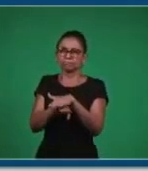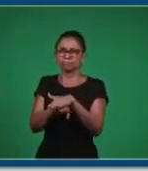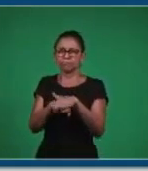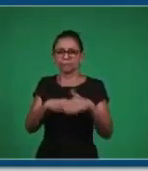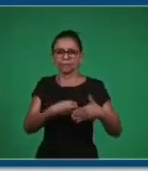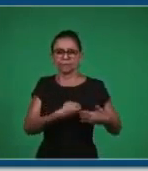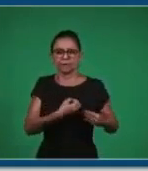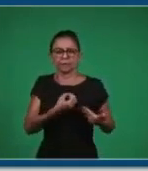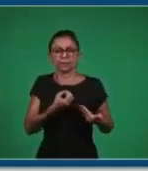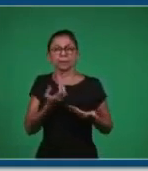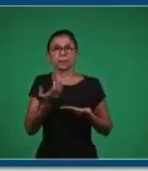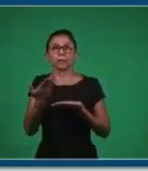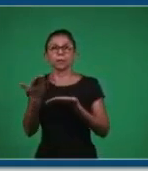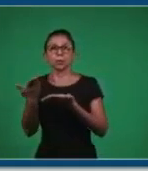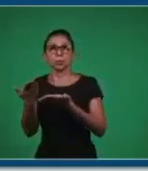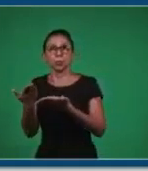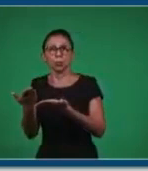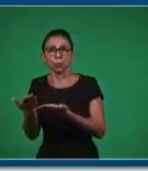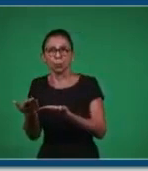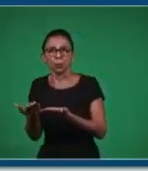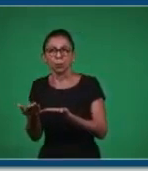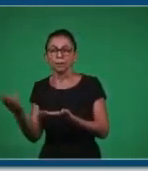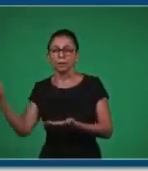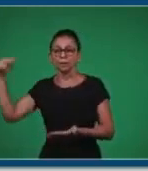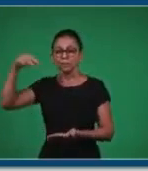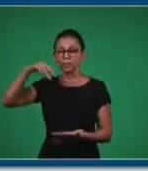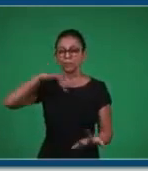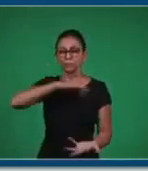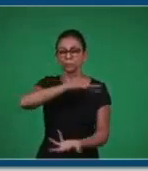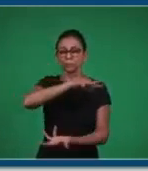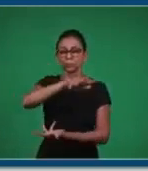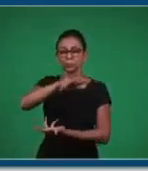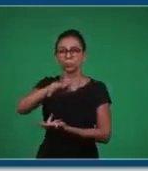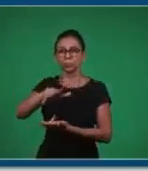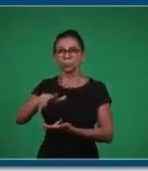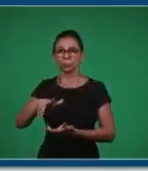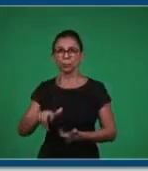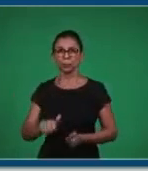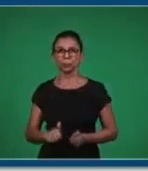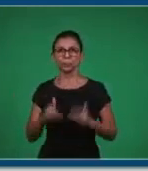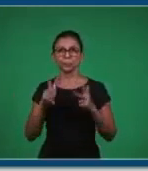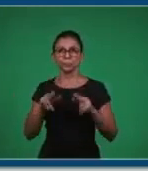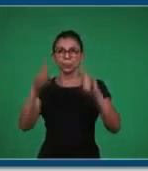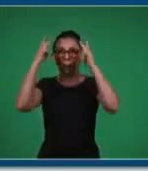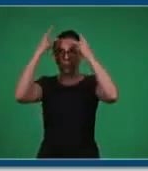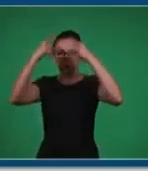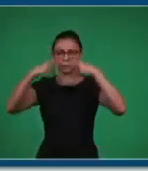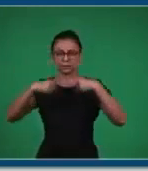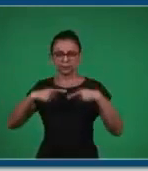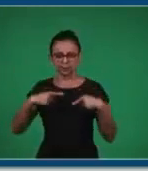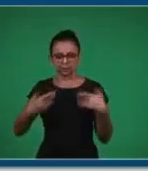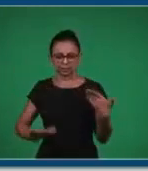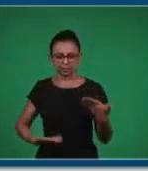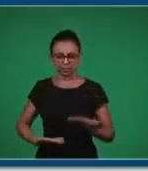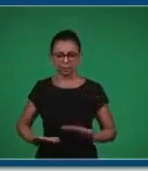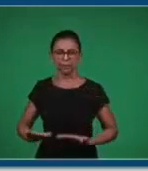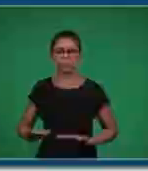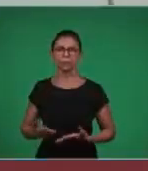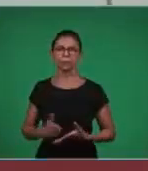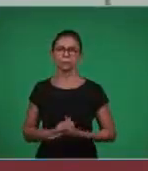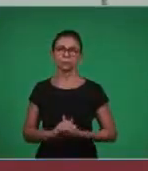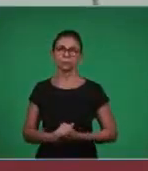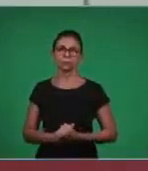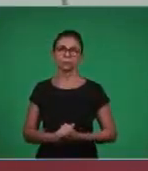to be like God, but emptied himself, becoming servant and looking just like a human. This love,